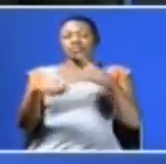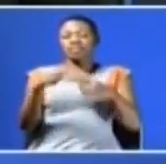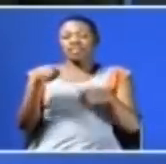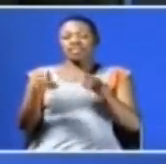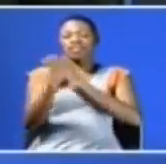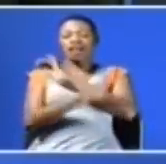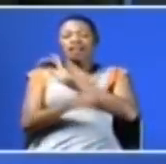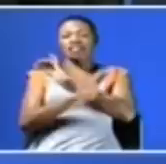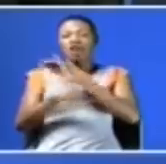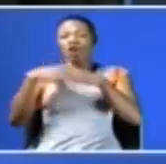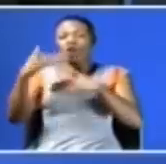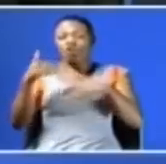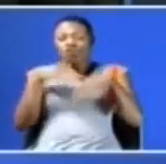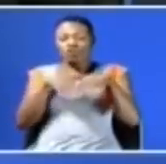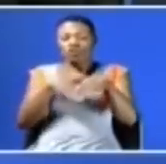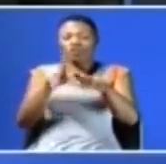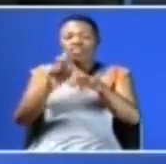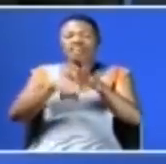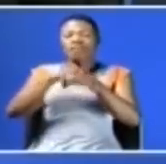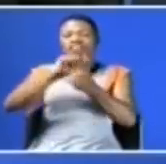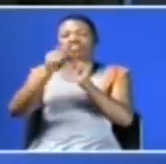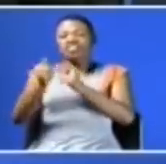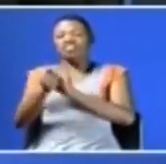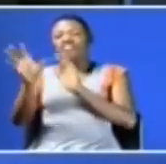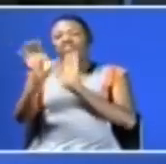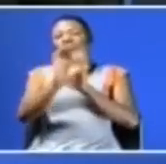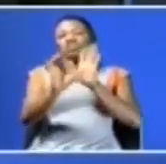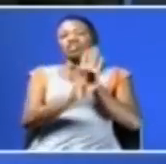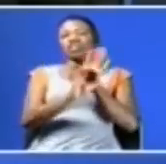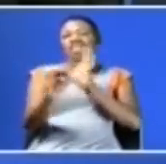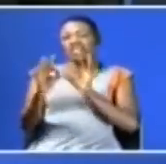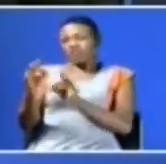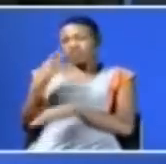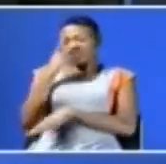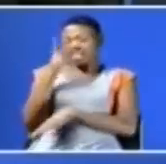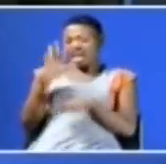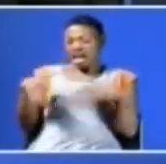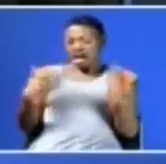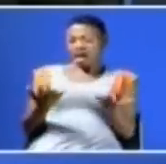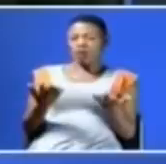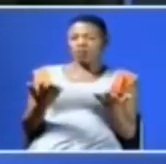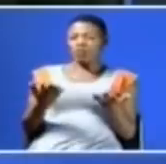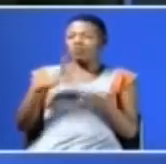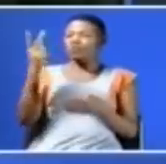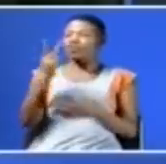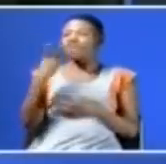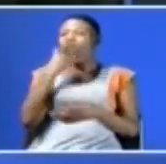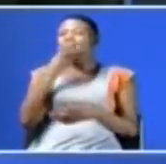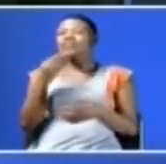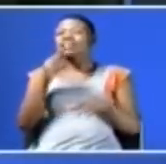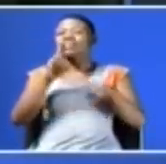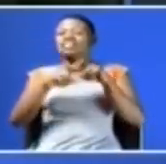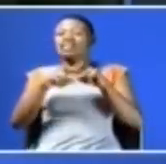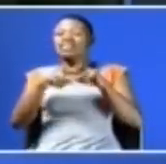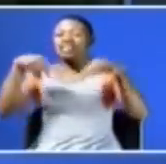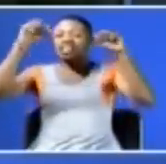has always followed when we are amending our constitution, or when we are, if you look at it, the way it's just the two gentlemen simply sat down and agreed on